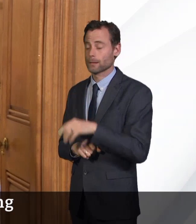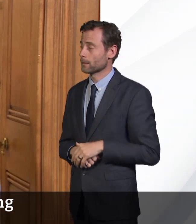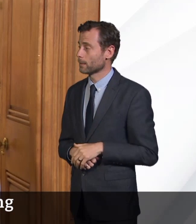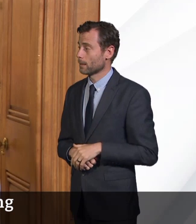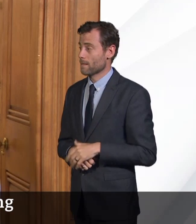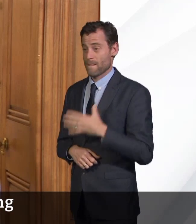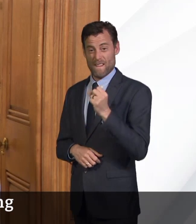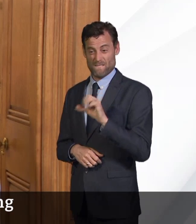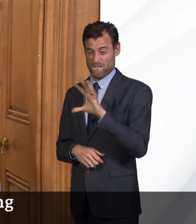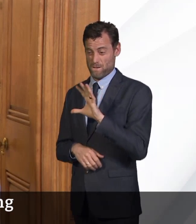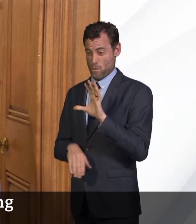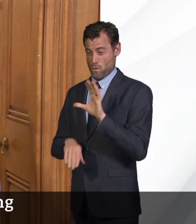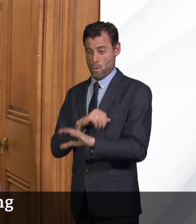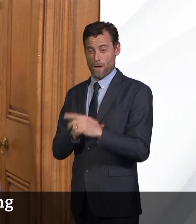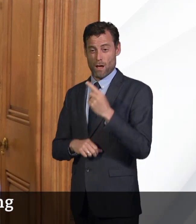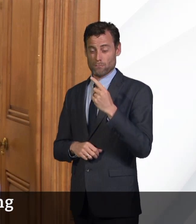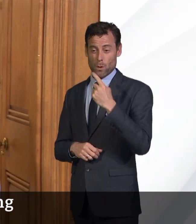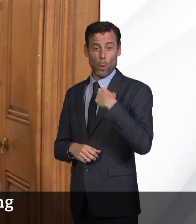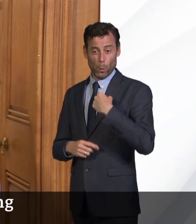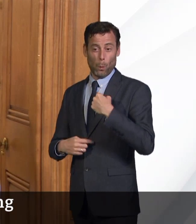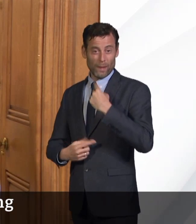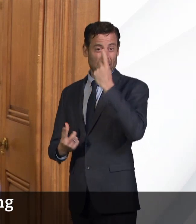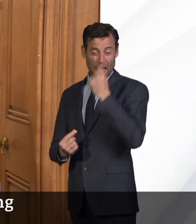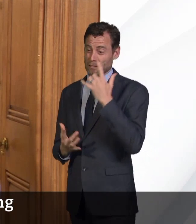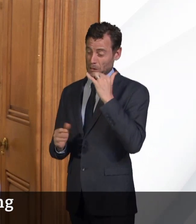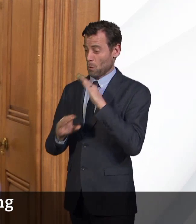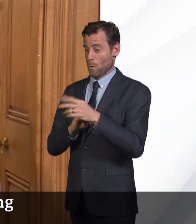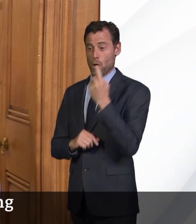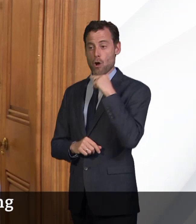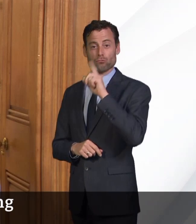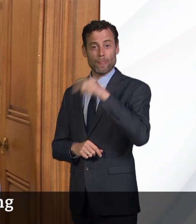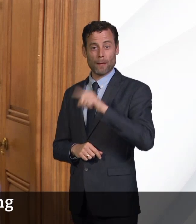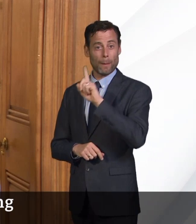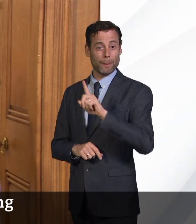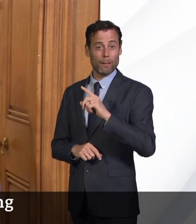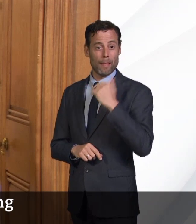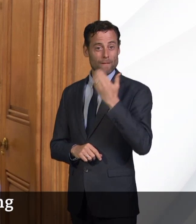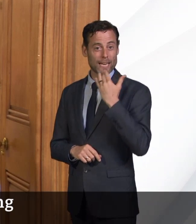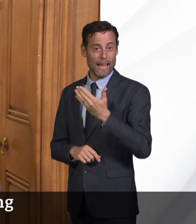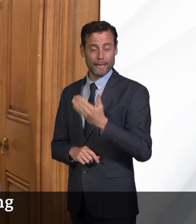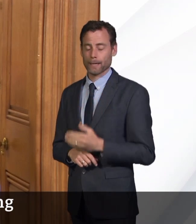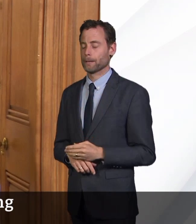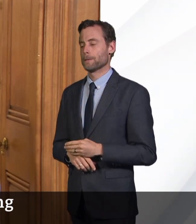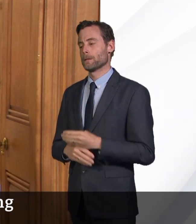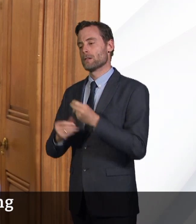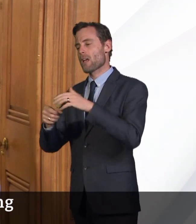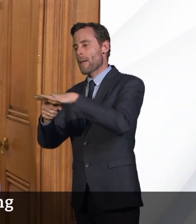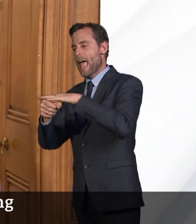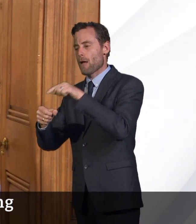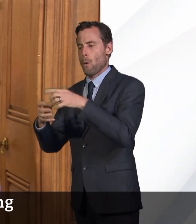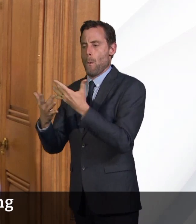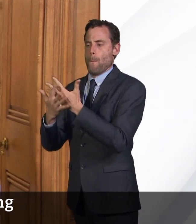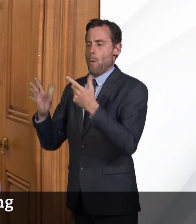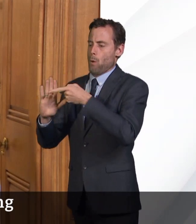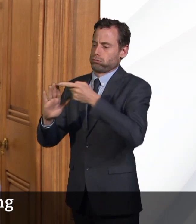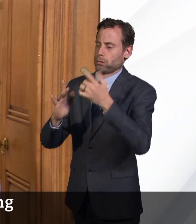got over 100,000 test capacity now. It's inevitable that there will, in some regions, perhaps not be sufficient numbers in